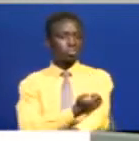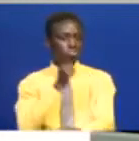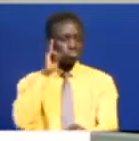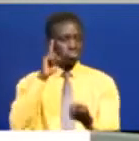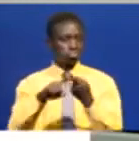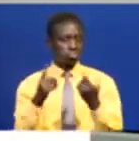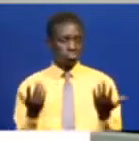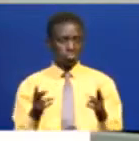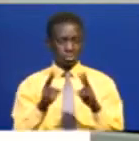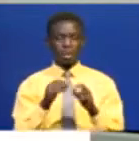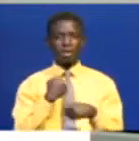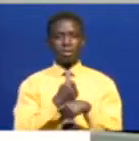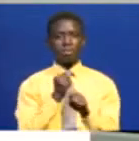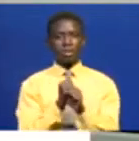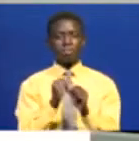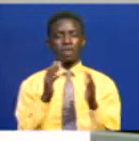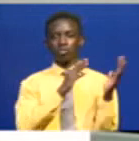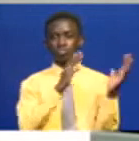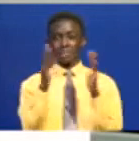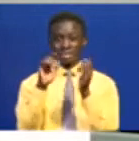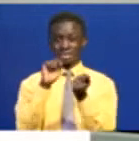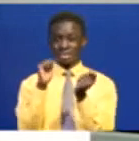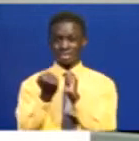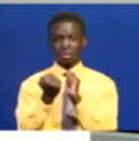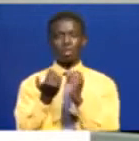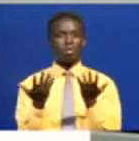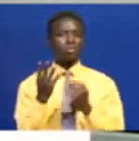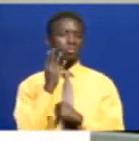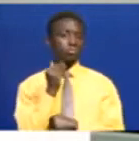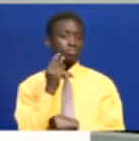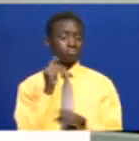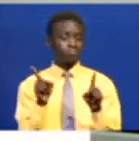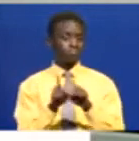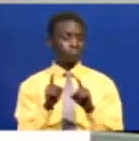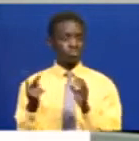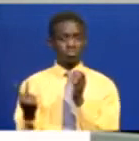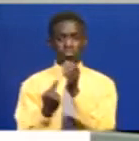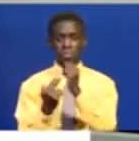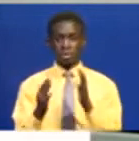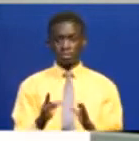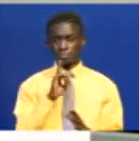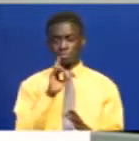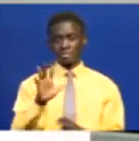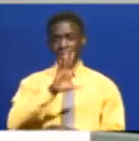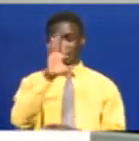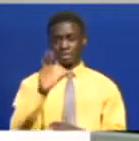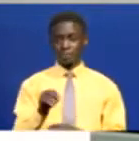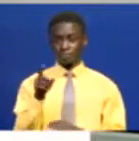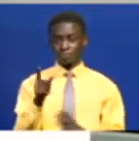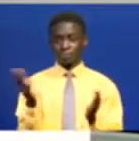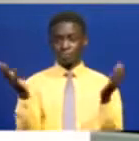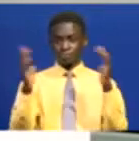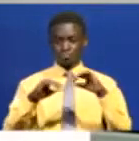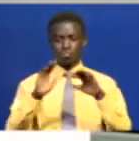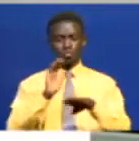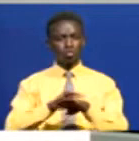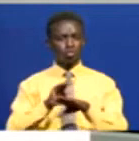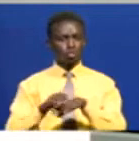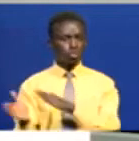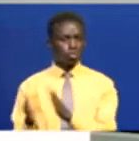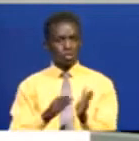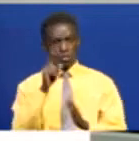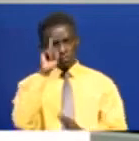mitigating climate change. Stakeholders say the upcoming Africa Climate Summit is a good opportunity for Kenya to